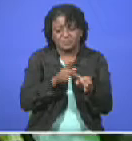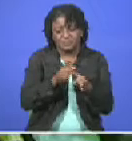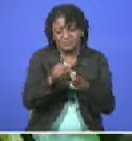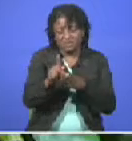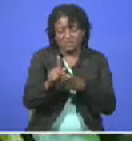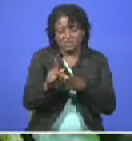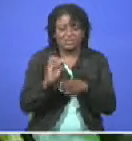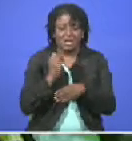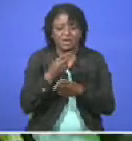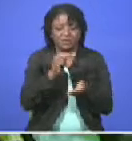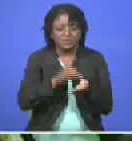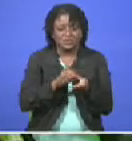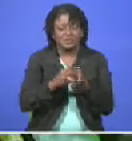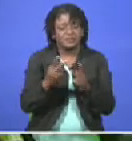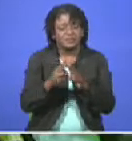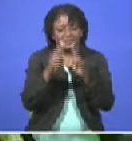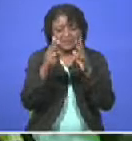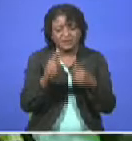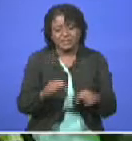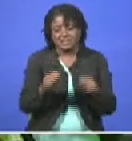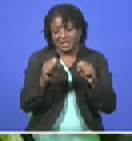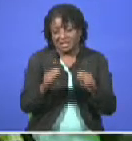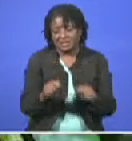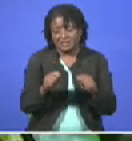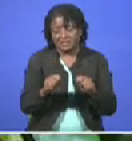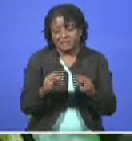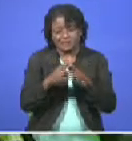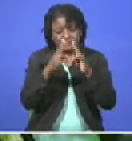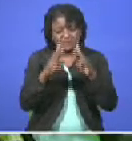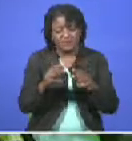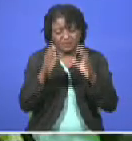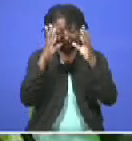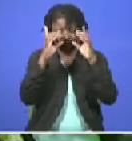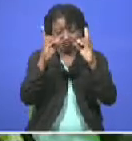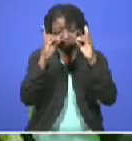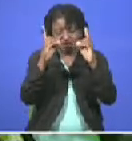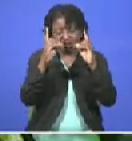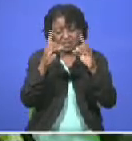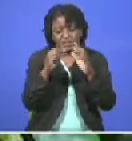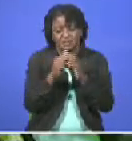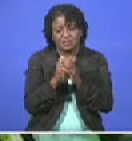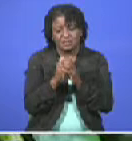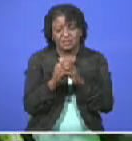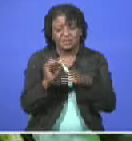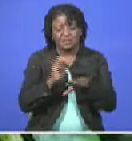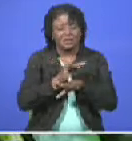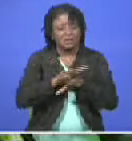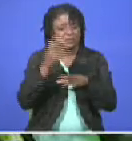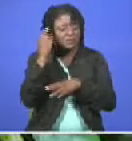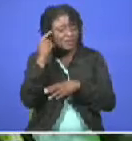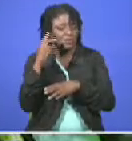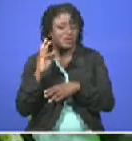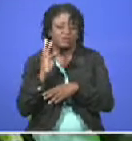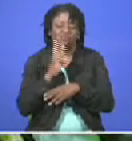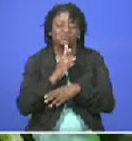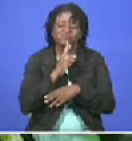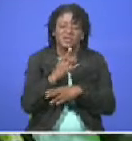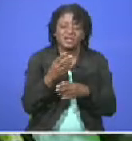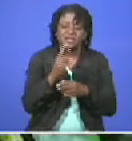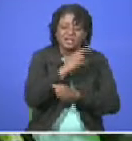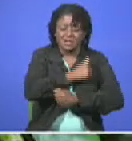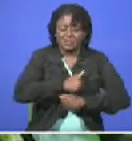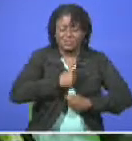our nurses are so very talented, we are very educated, and I don't think we really appreciate the value that nurses